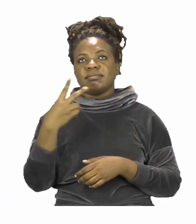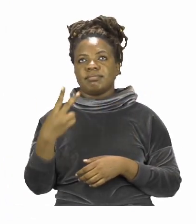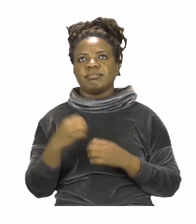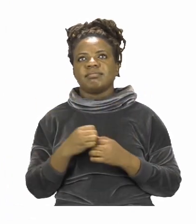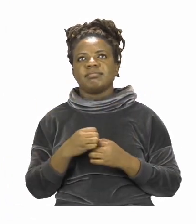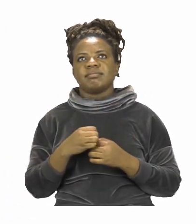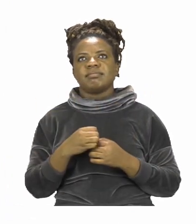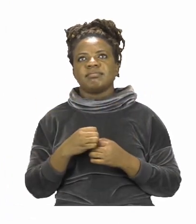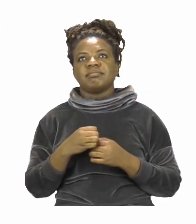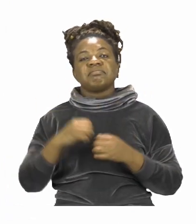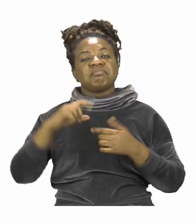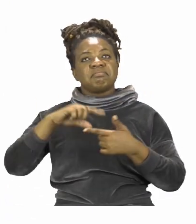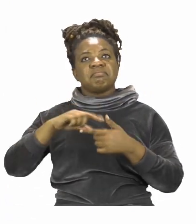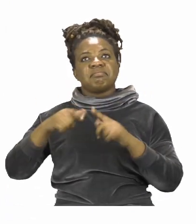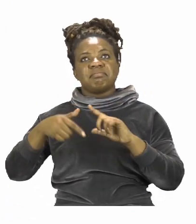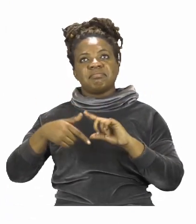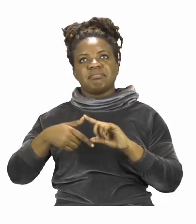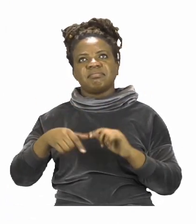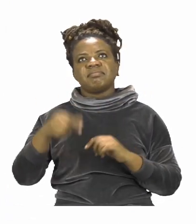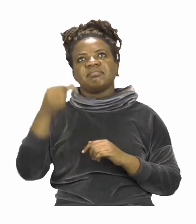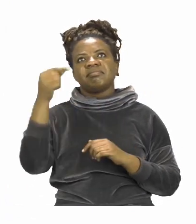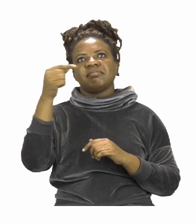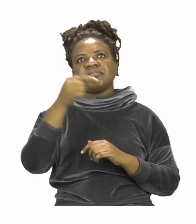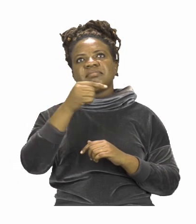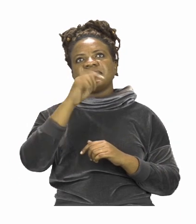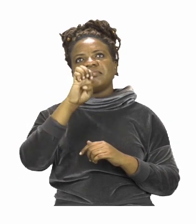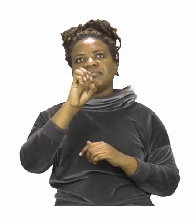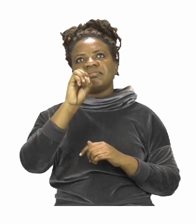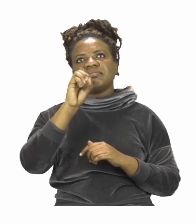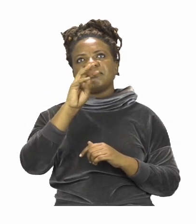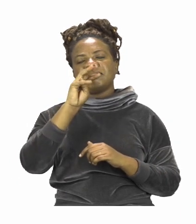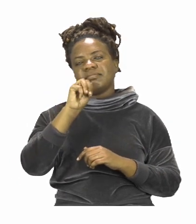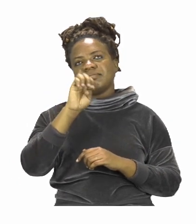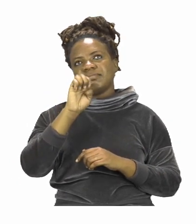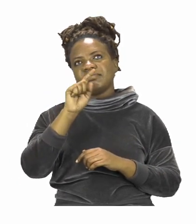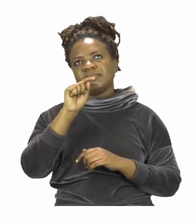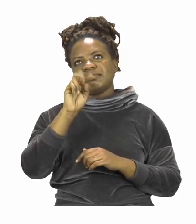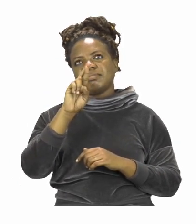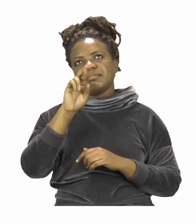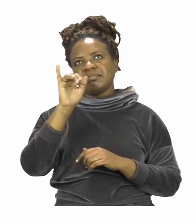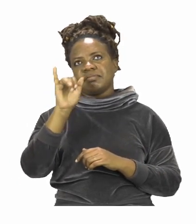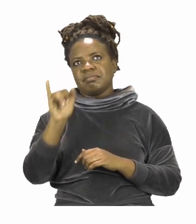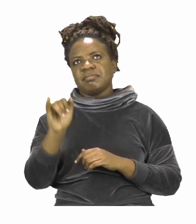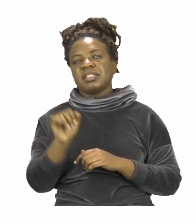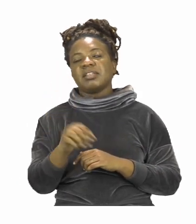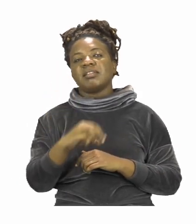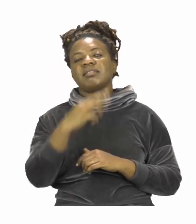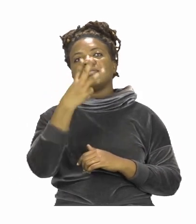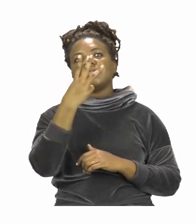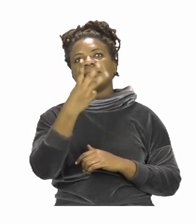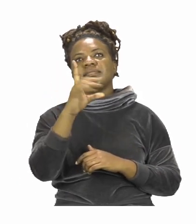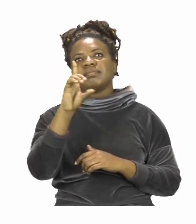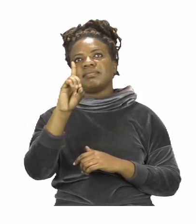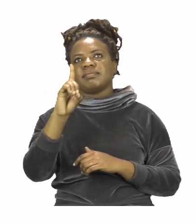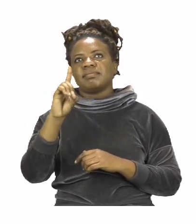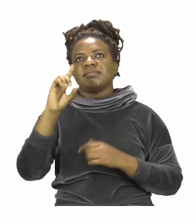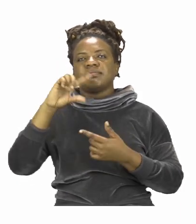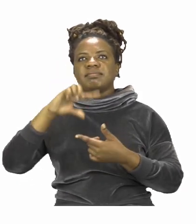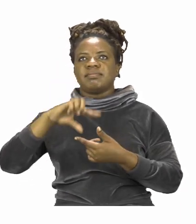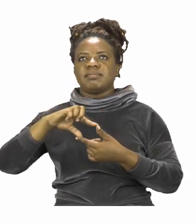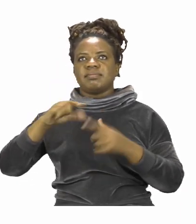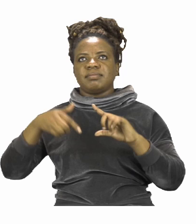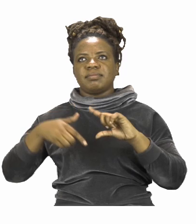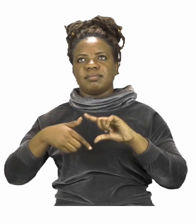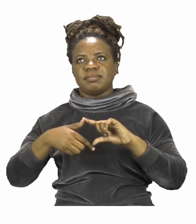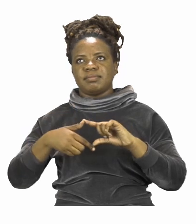doing geometry, and this time we are dealing with the 3D shapes.